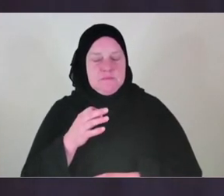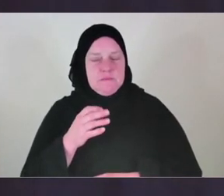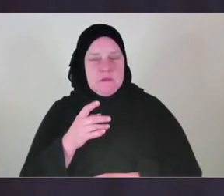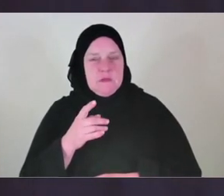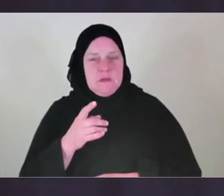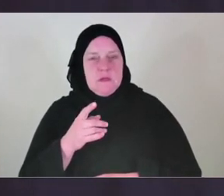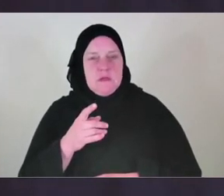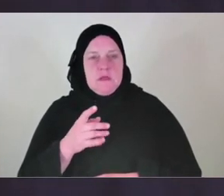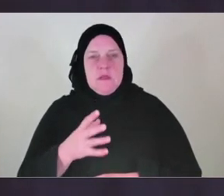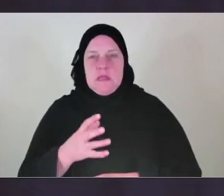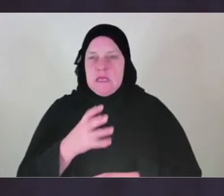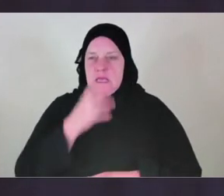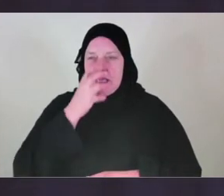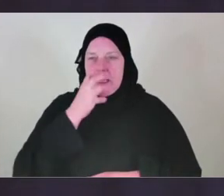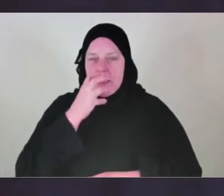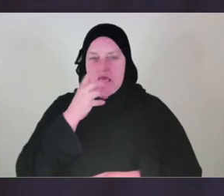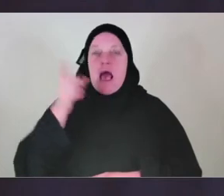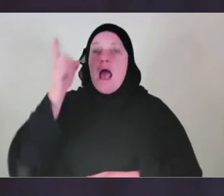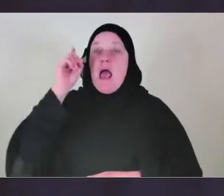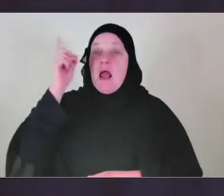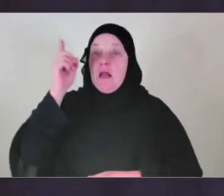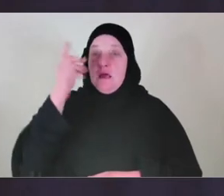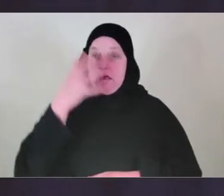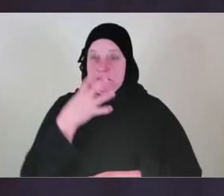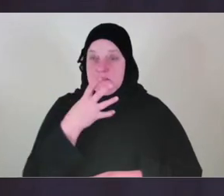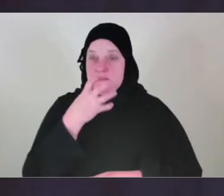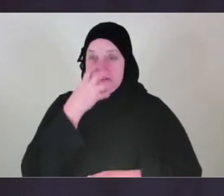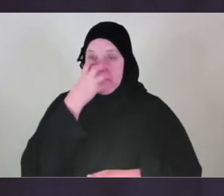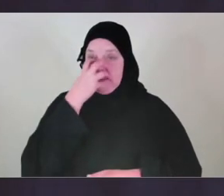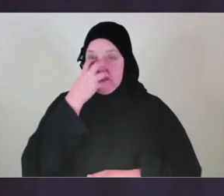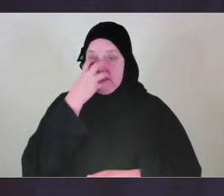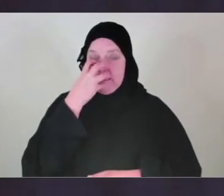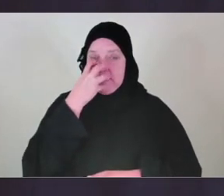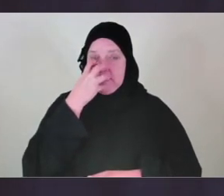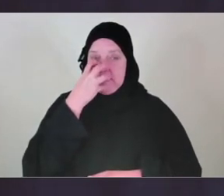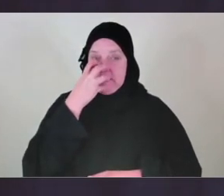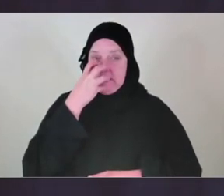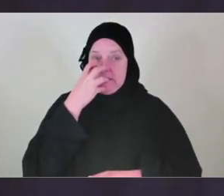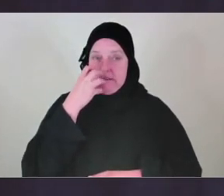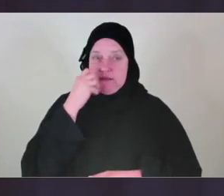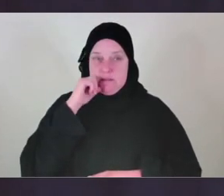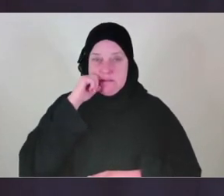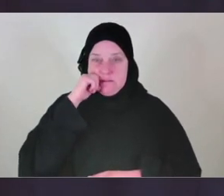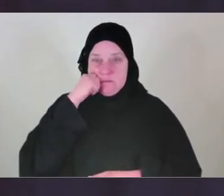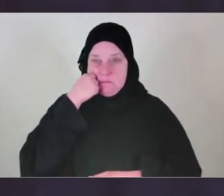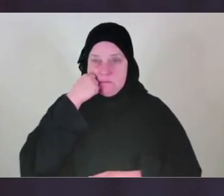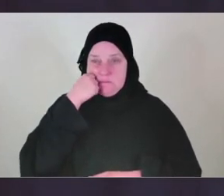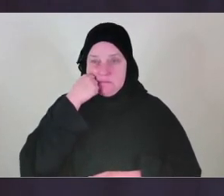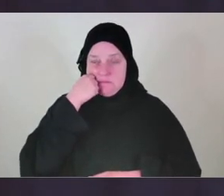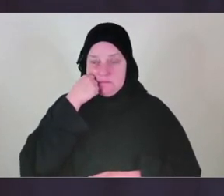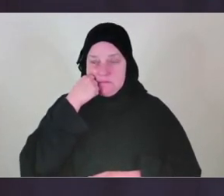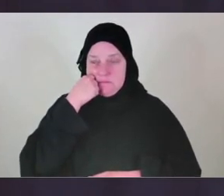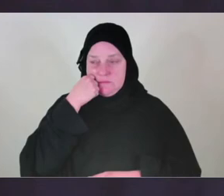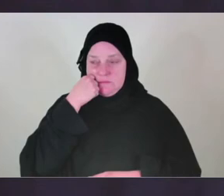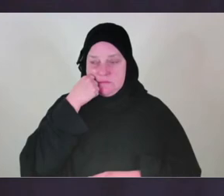punish everyone? Even prophets saying this, except Omar. So even the prophet will be punished, except Omar.